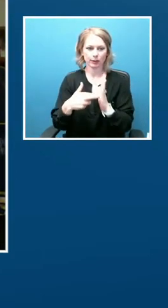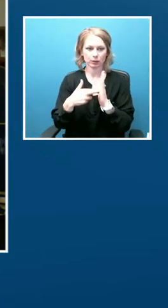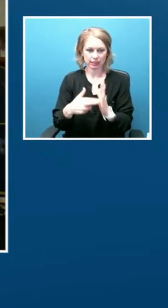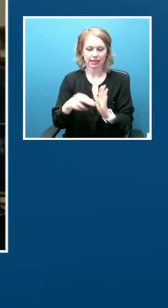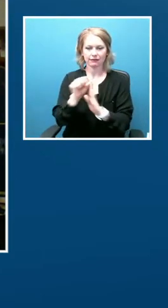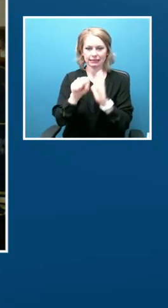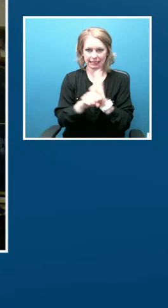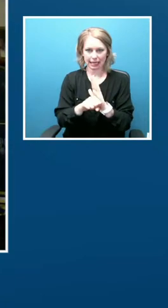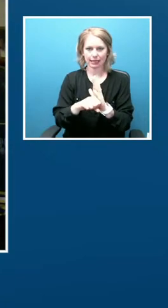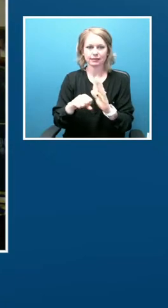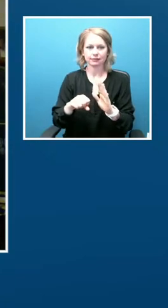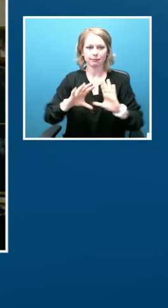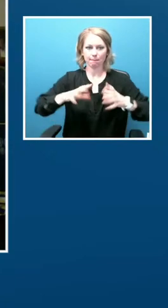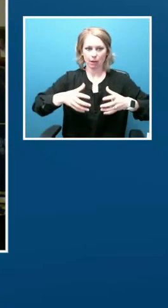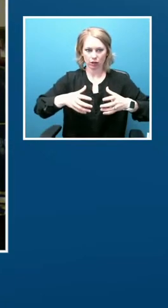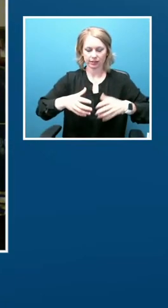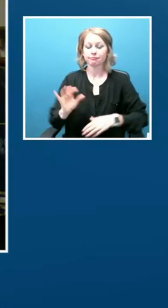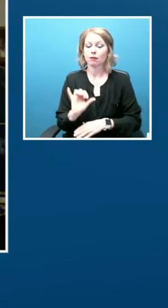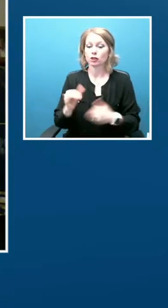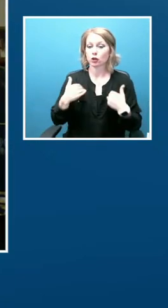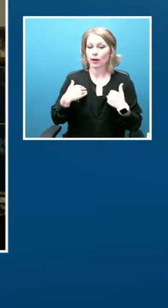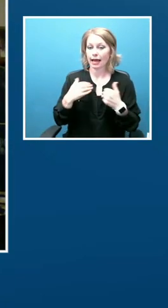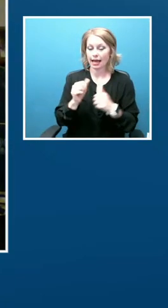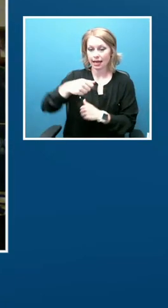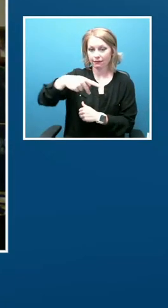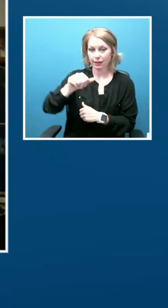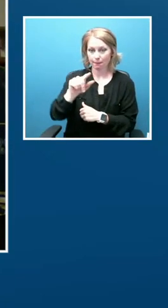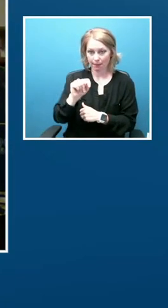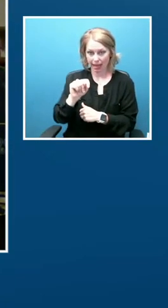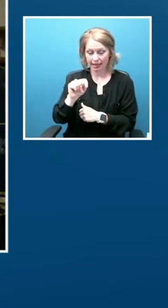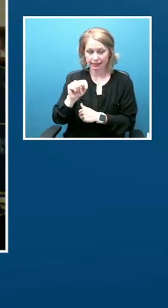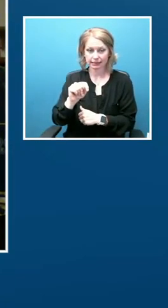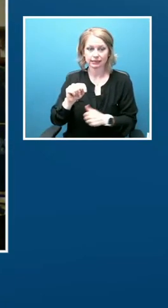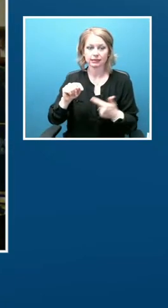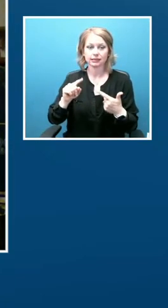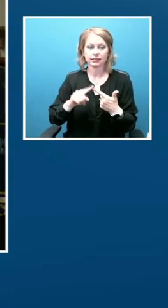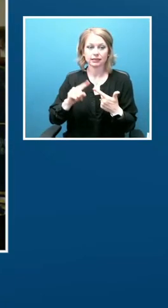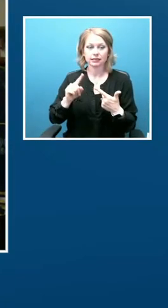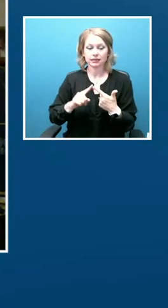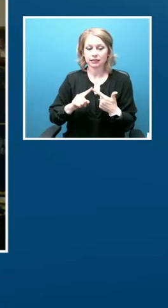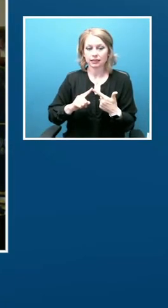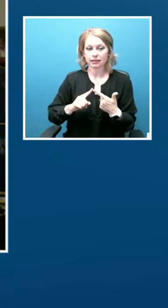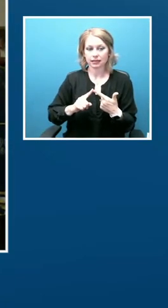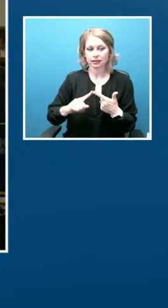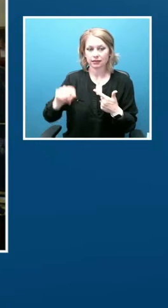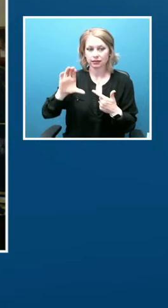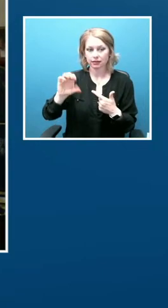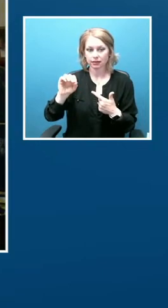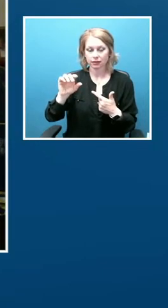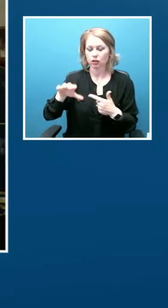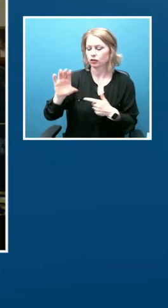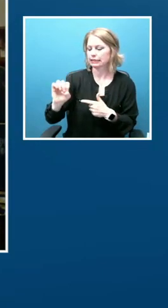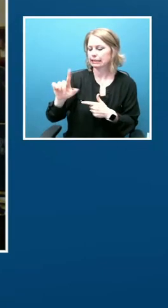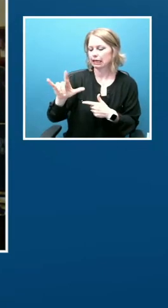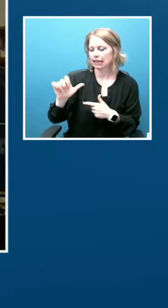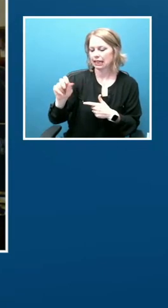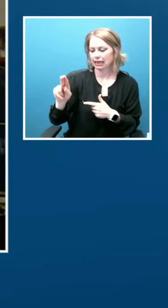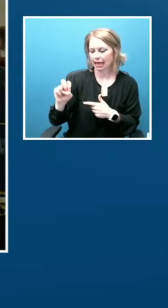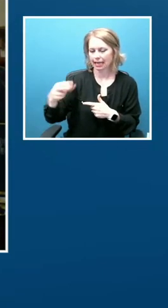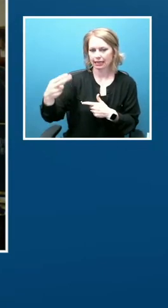man, Pat Maroney, and committee woman, Elaine Harris. So at this time, if Elaine Harris